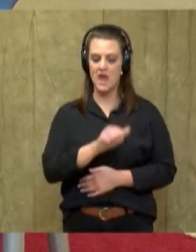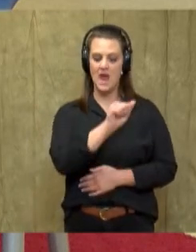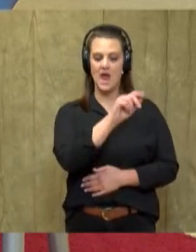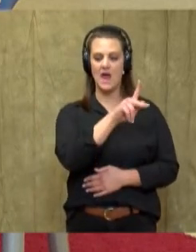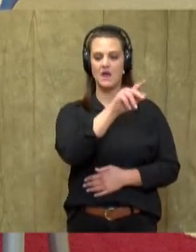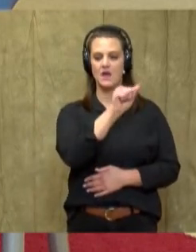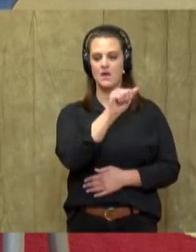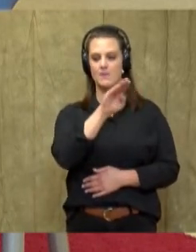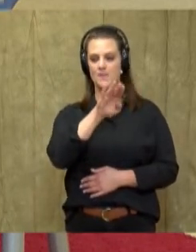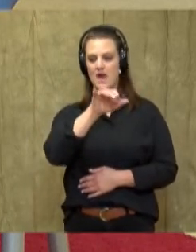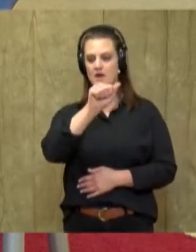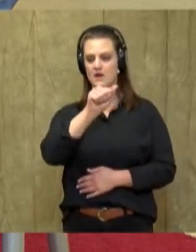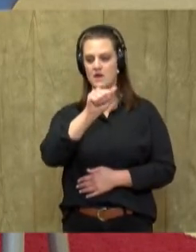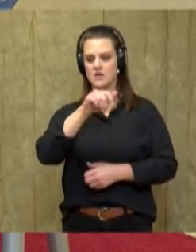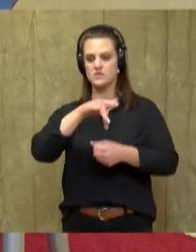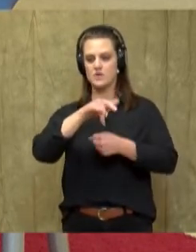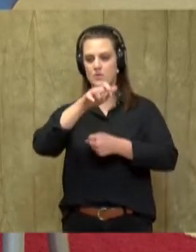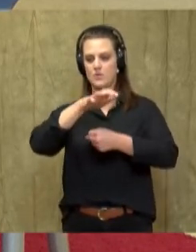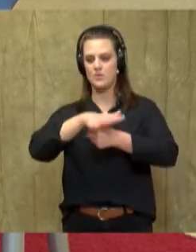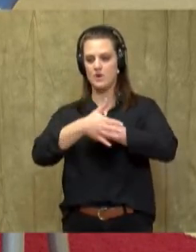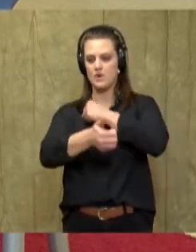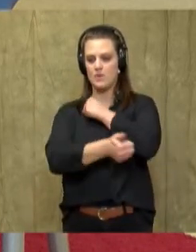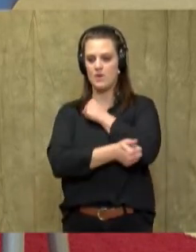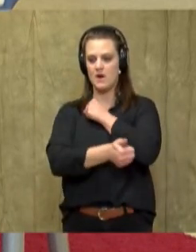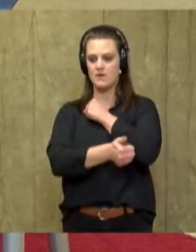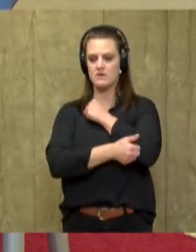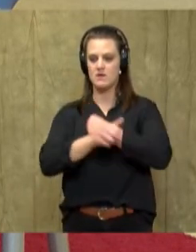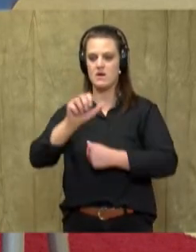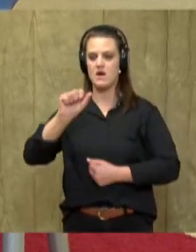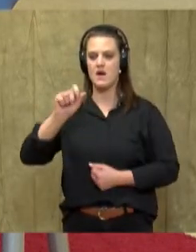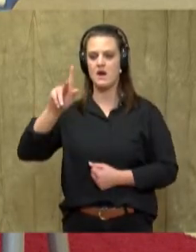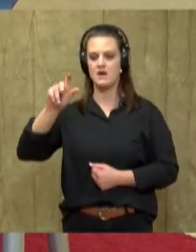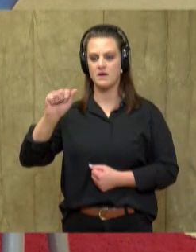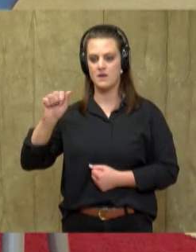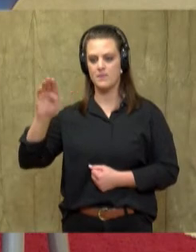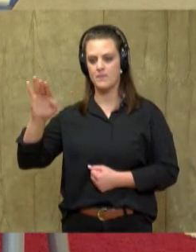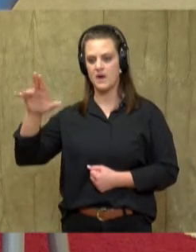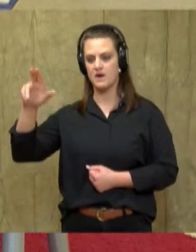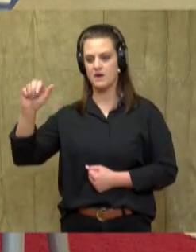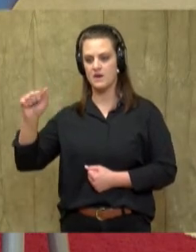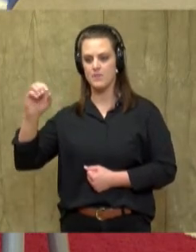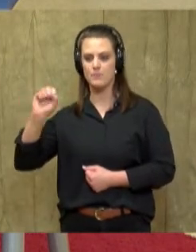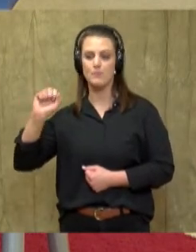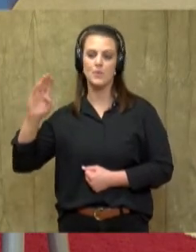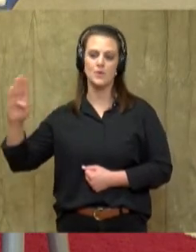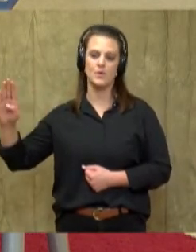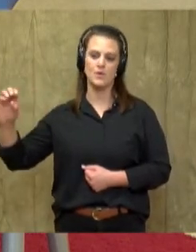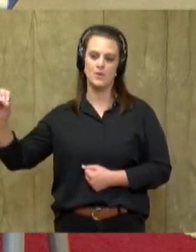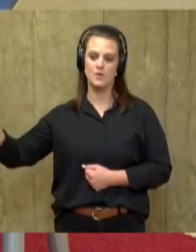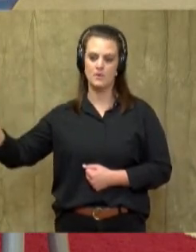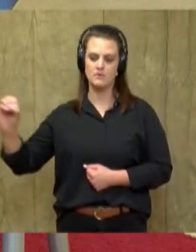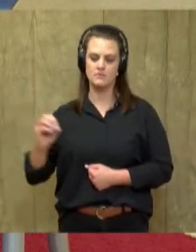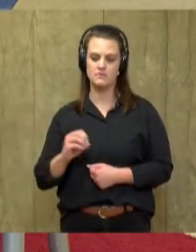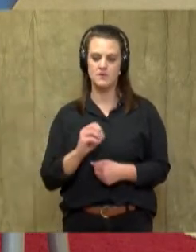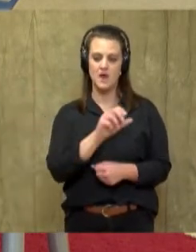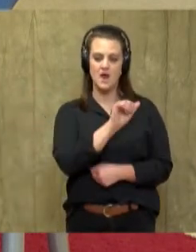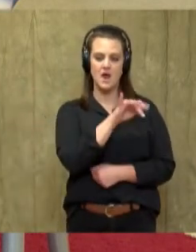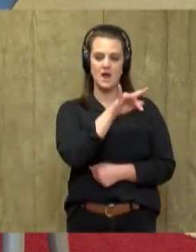time. Acca, bacca, soda cracker. Acca, bacca,